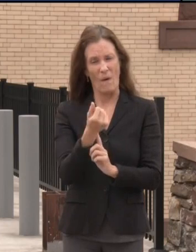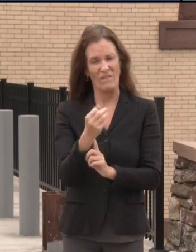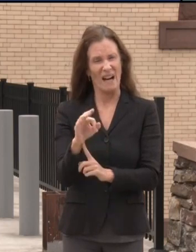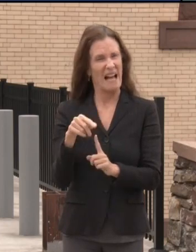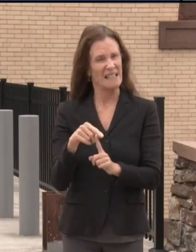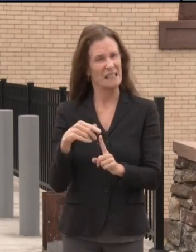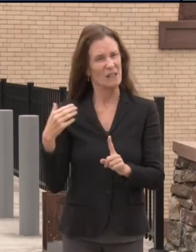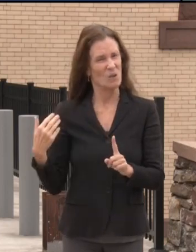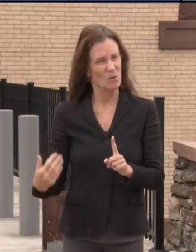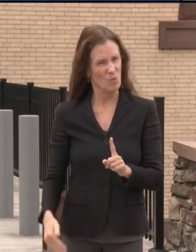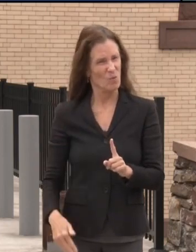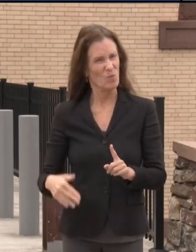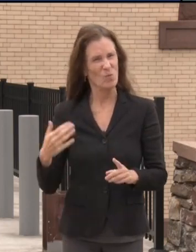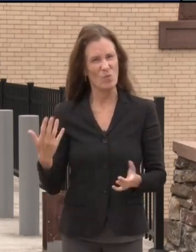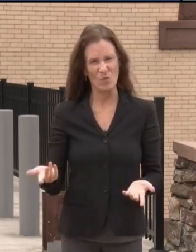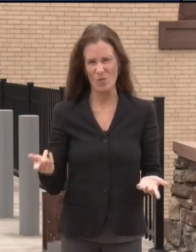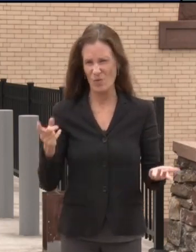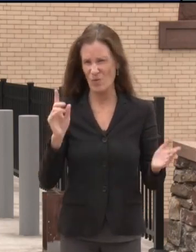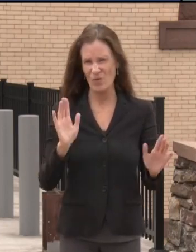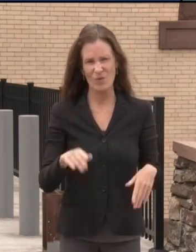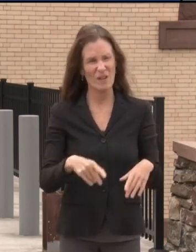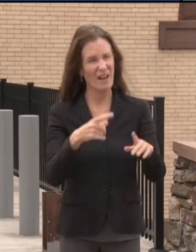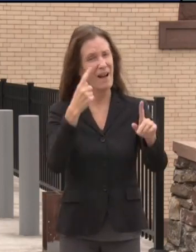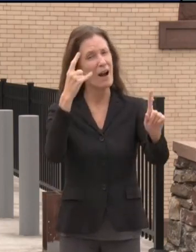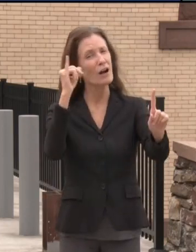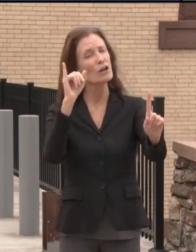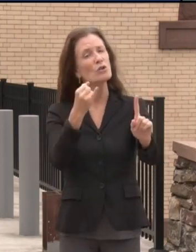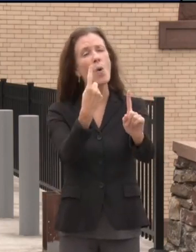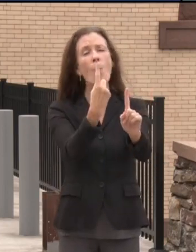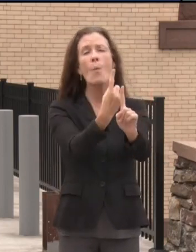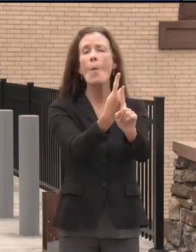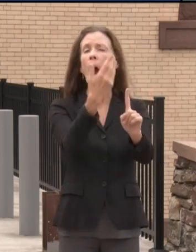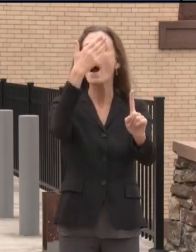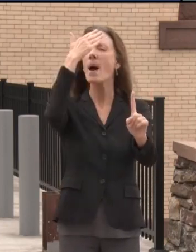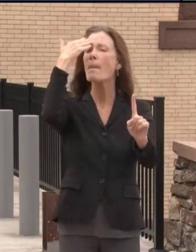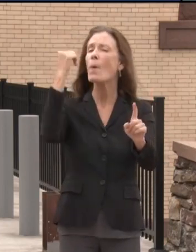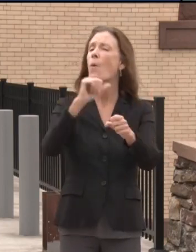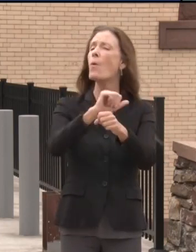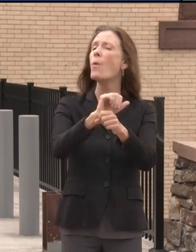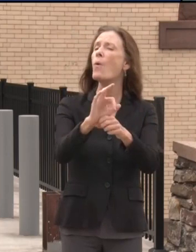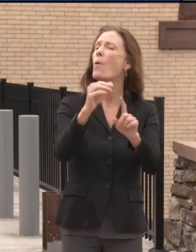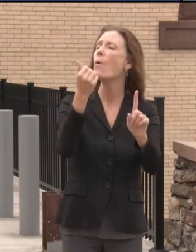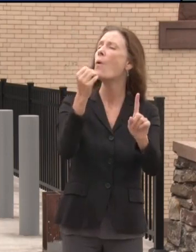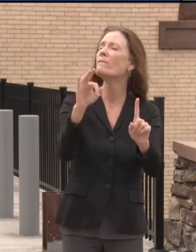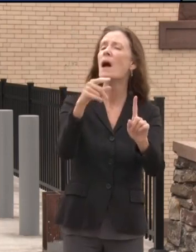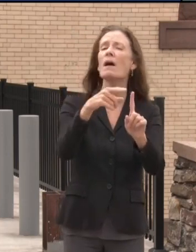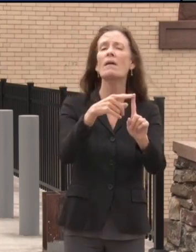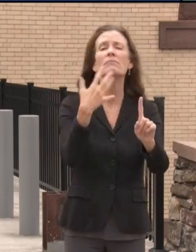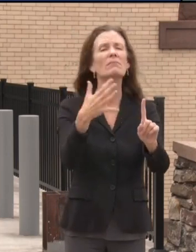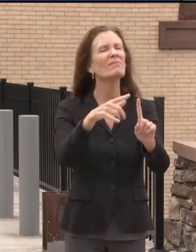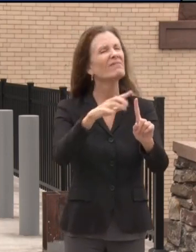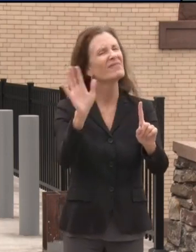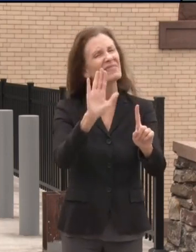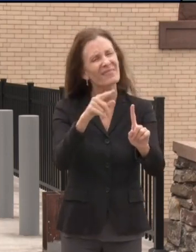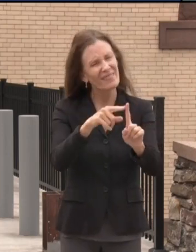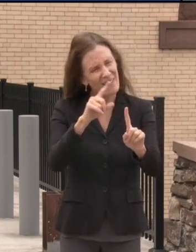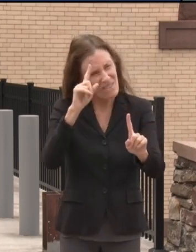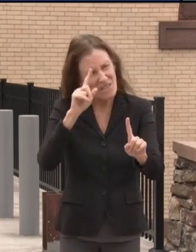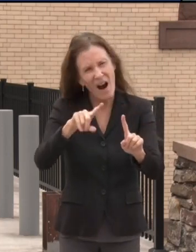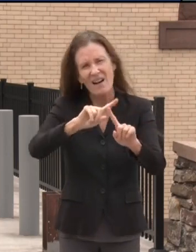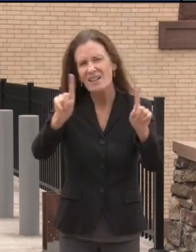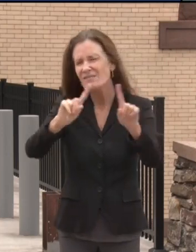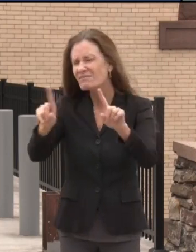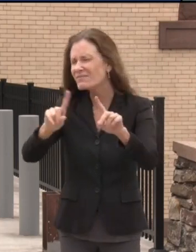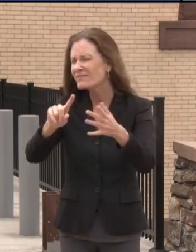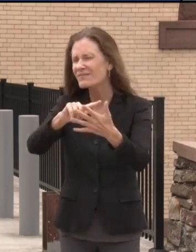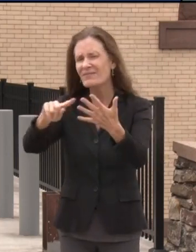working people. But the coronavirus did finally lay bare another part of our social safety net that has been bursting at